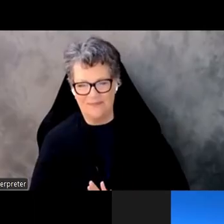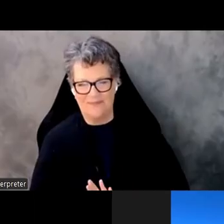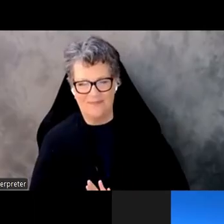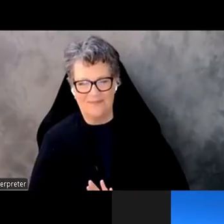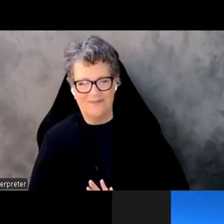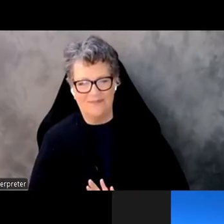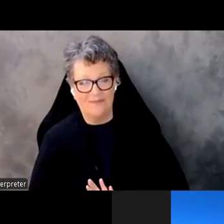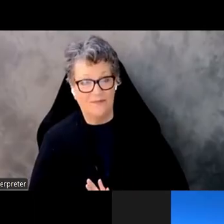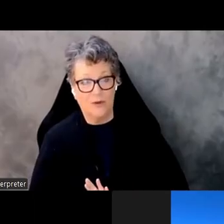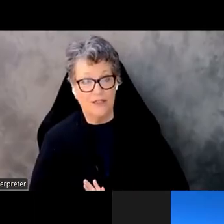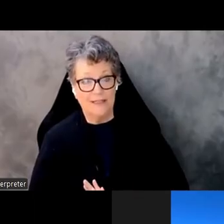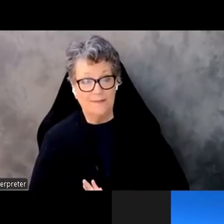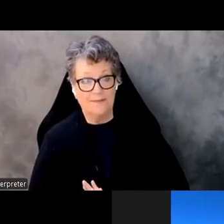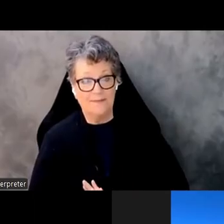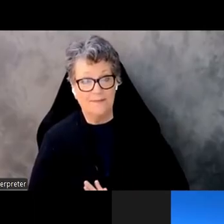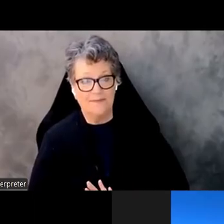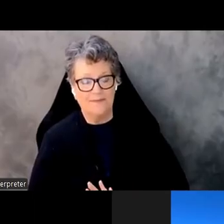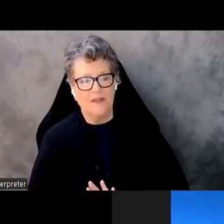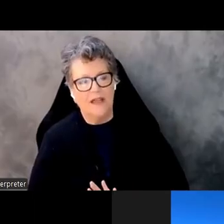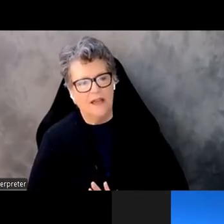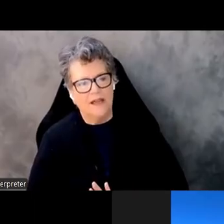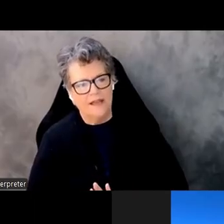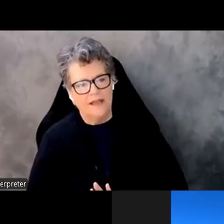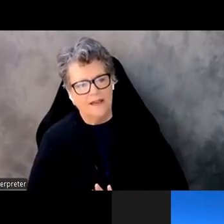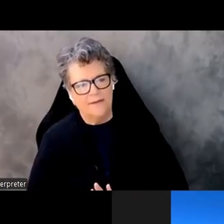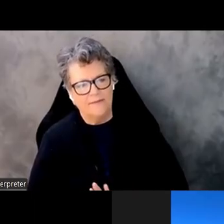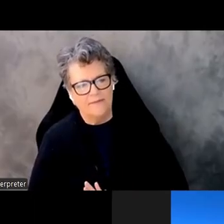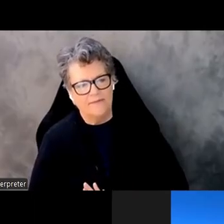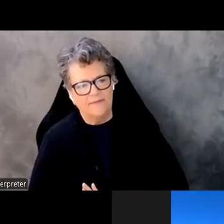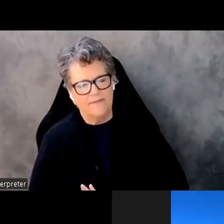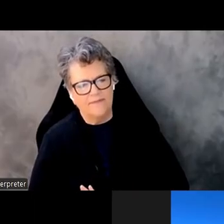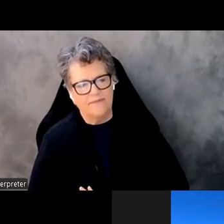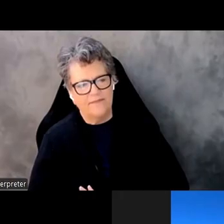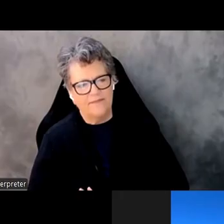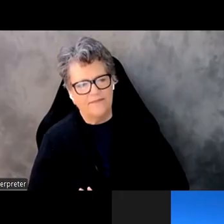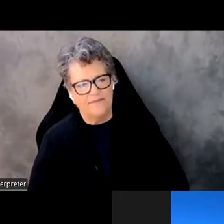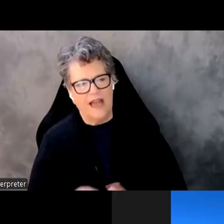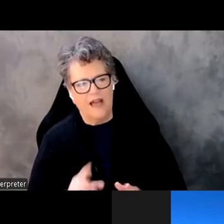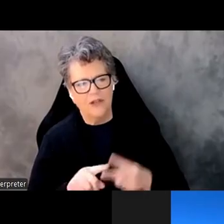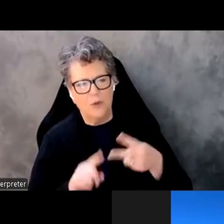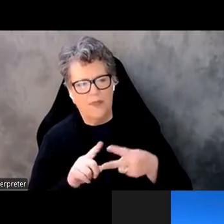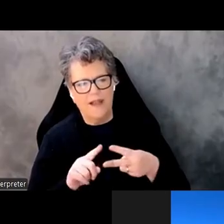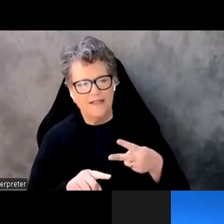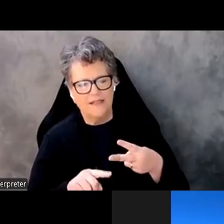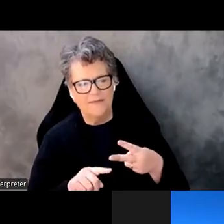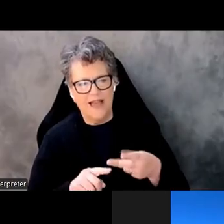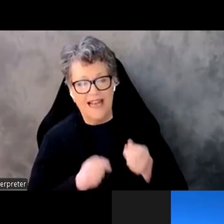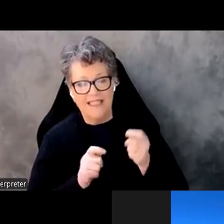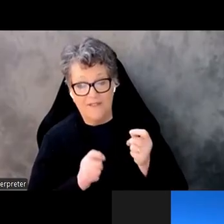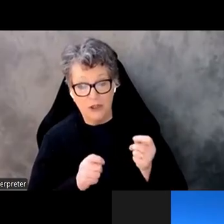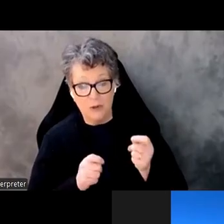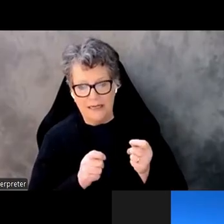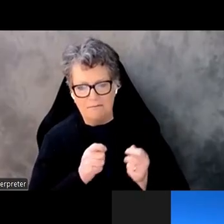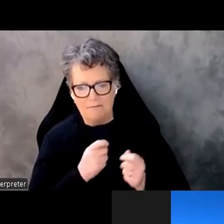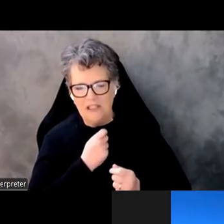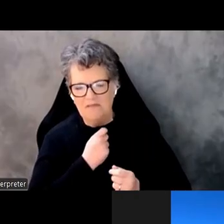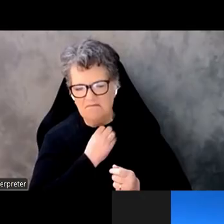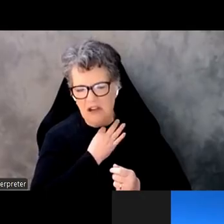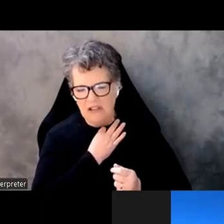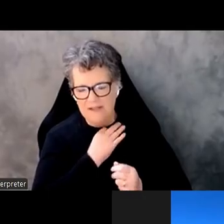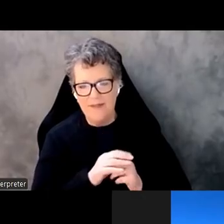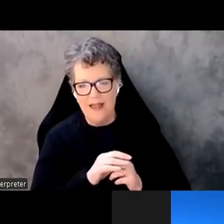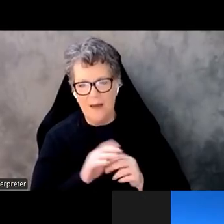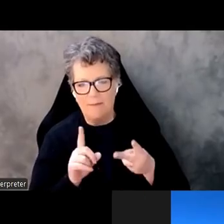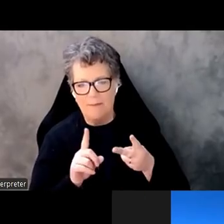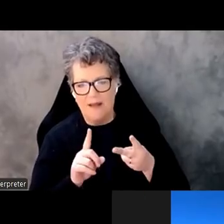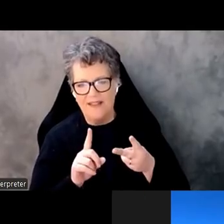questions? Yeah. Hey, Frank. 2 things. One is, as a fisherman, I'm just curious about. The second